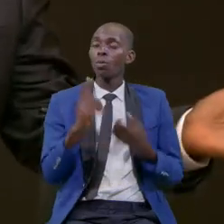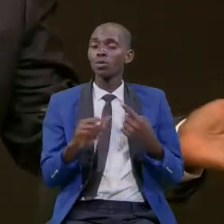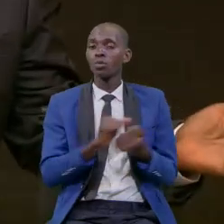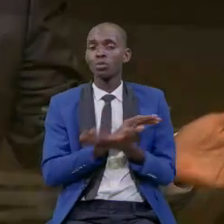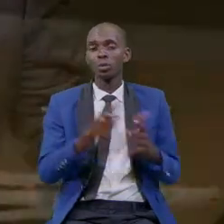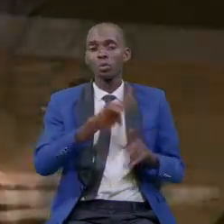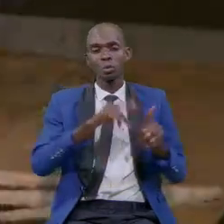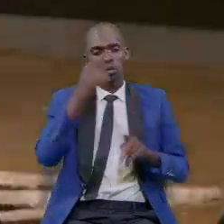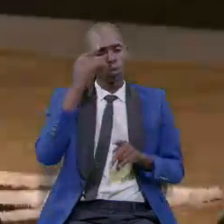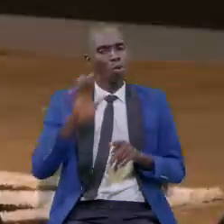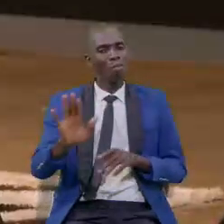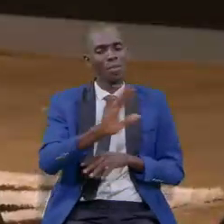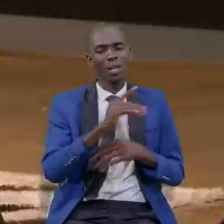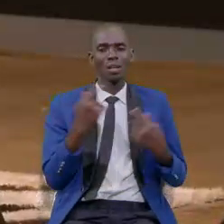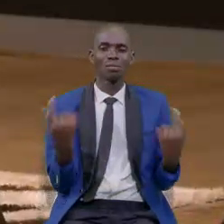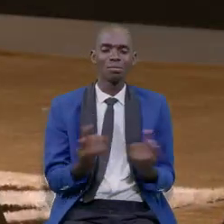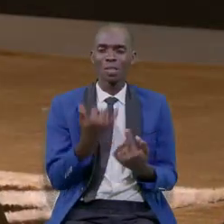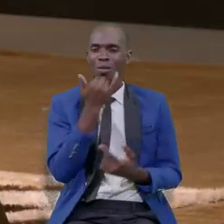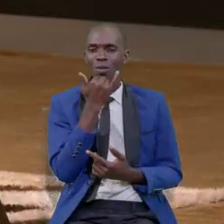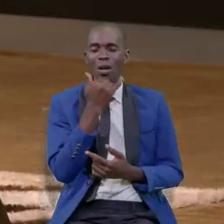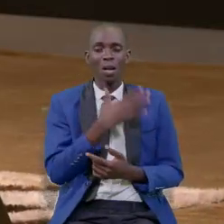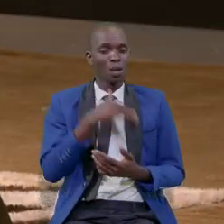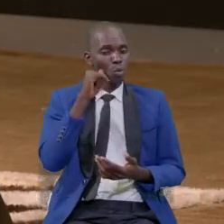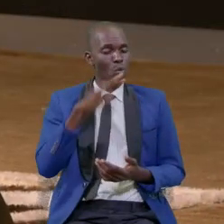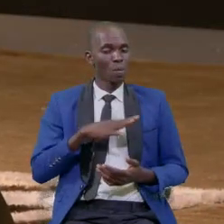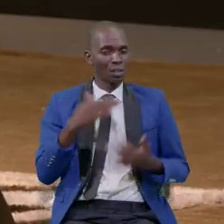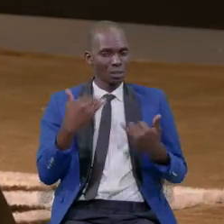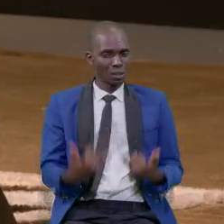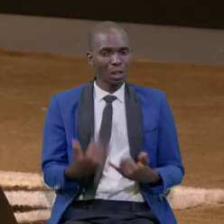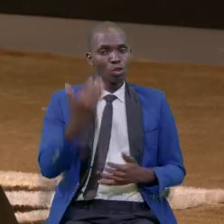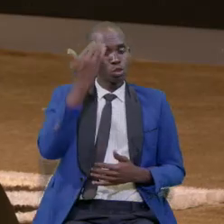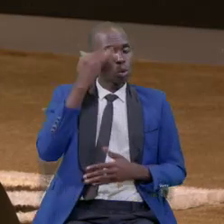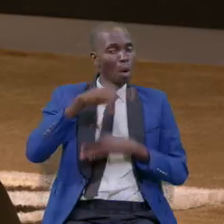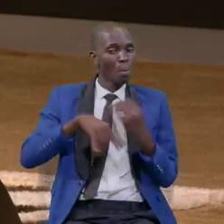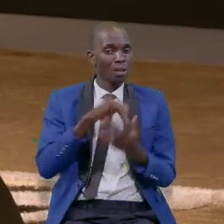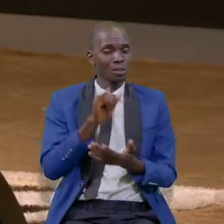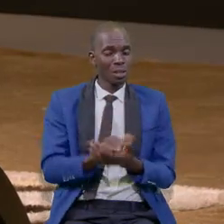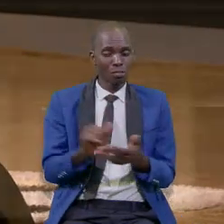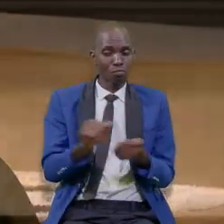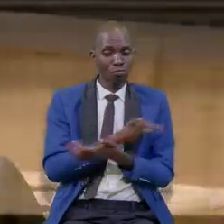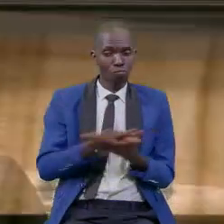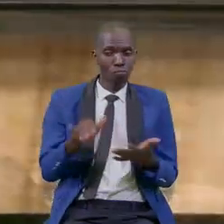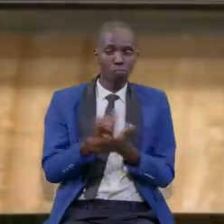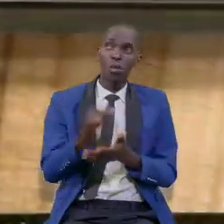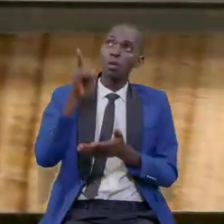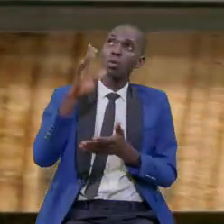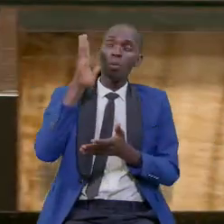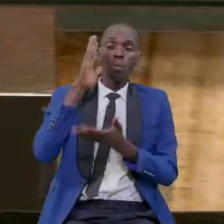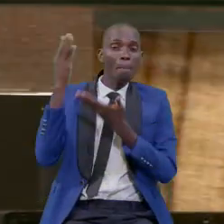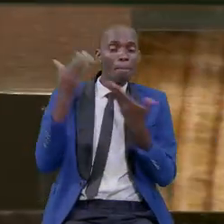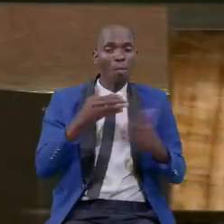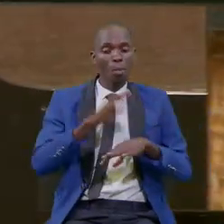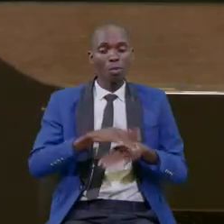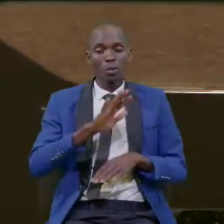knew that. And now for her to now come and offer a harlot